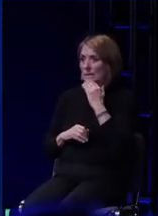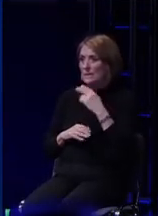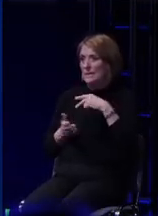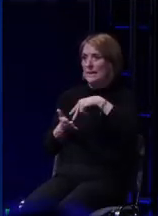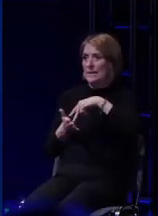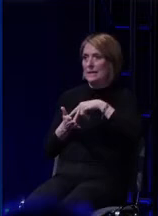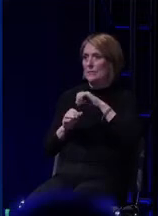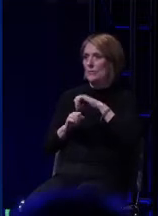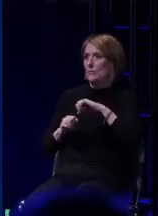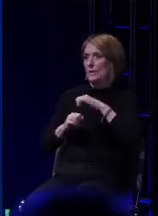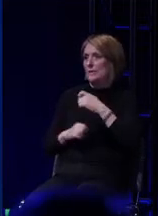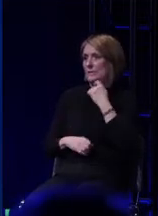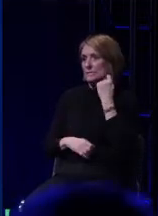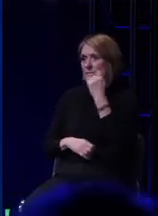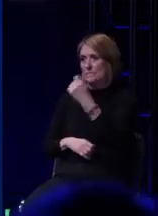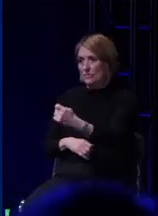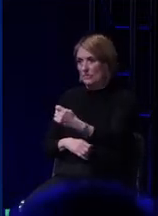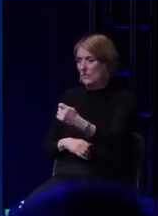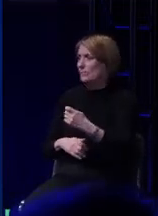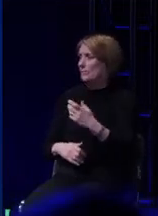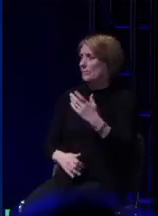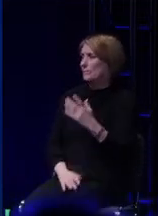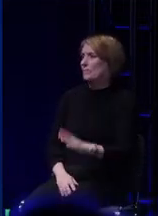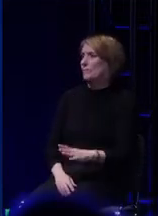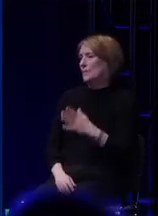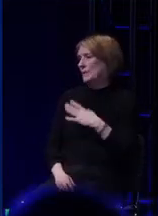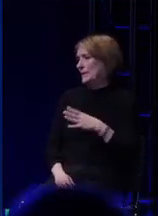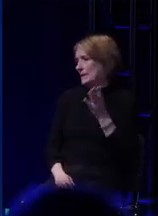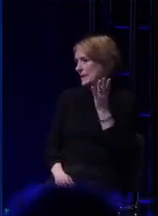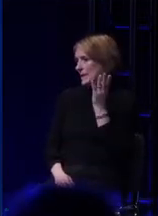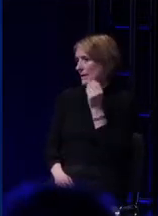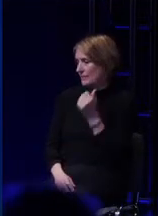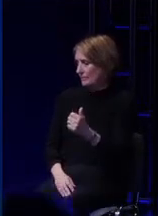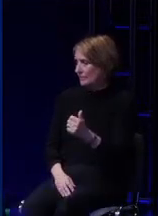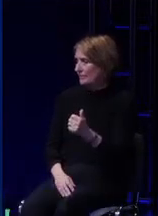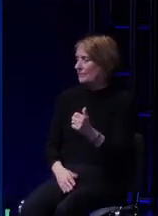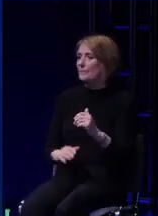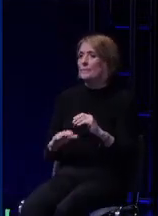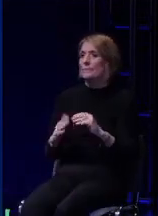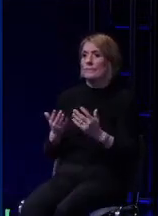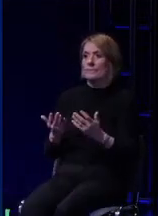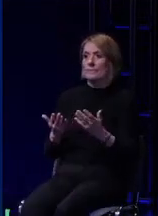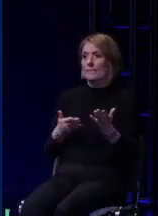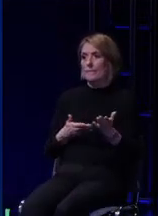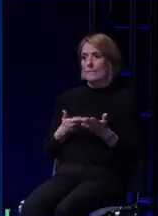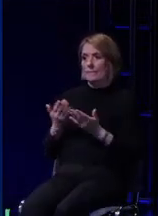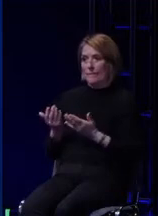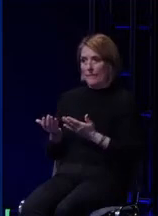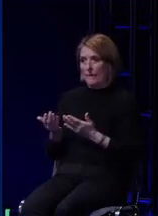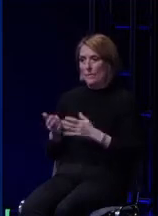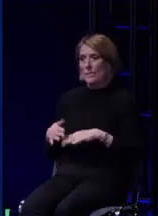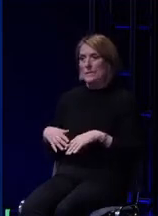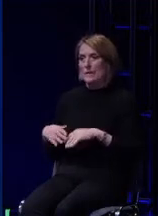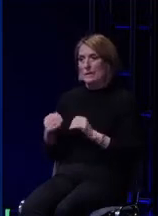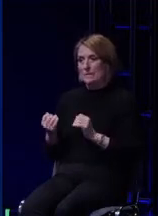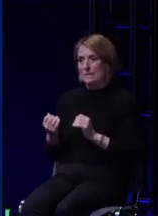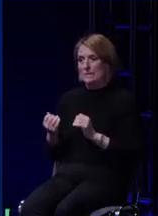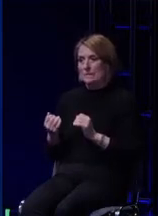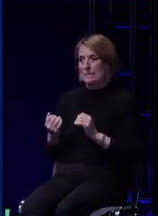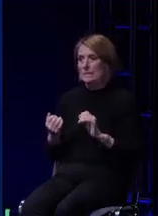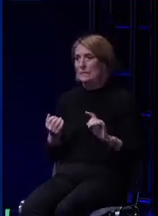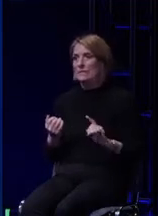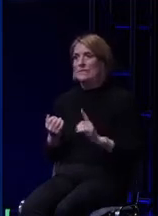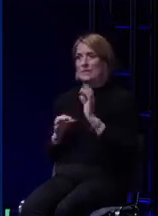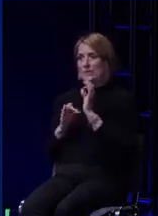them to give you a microphone, because we definitely won't be able to hear. So with that being said, I'm going to begin with my